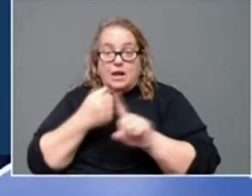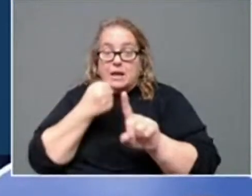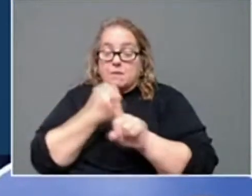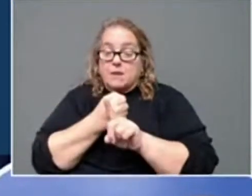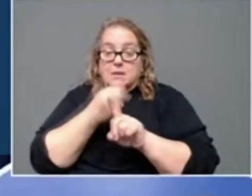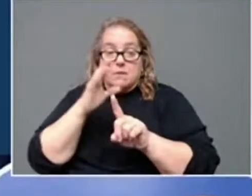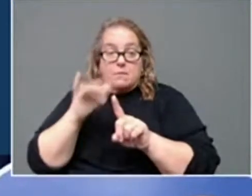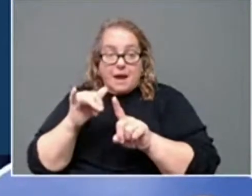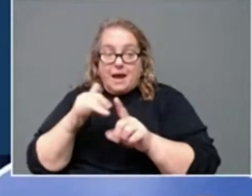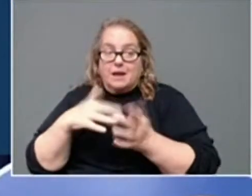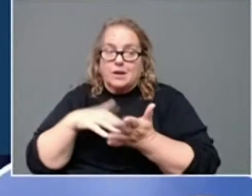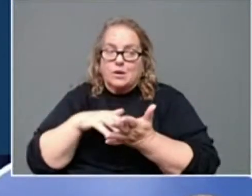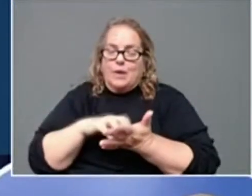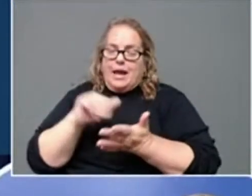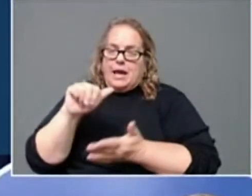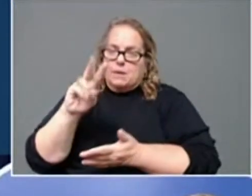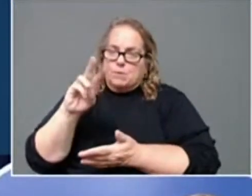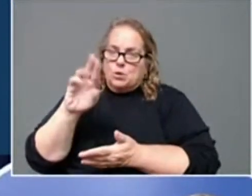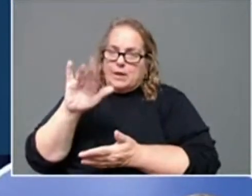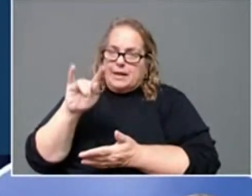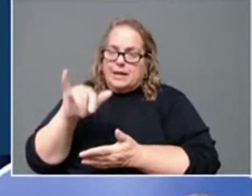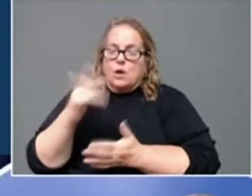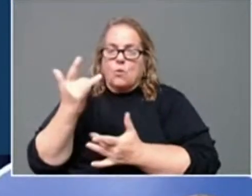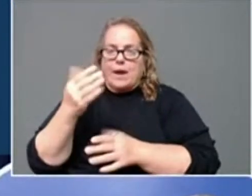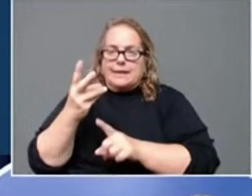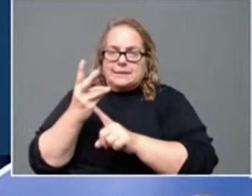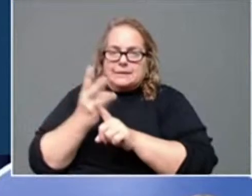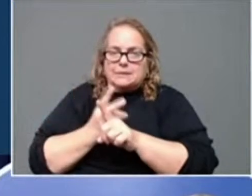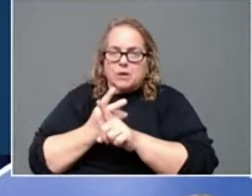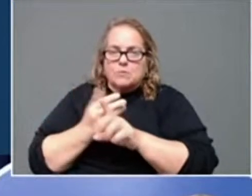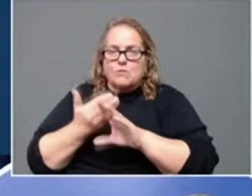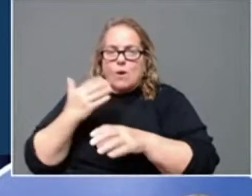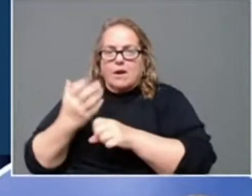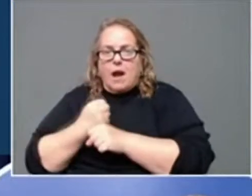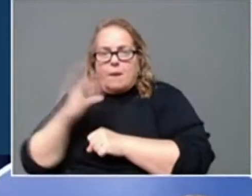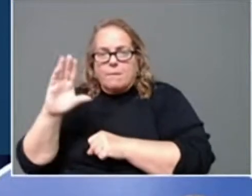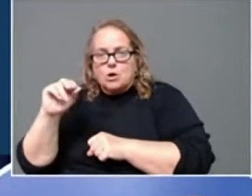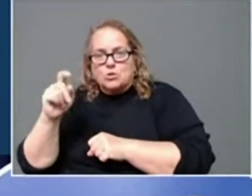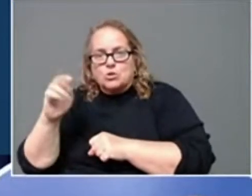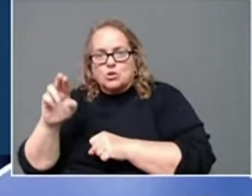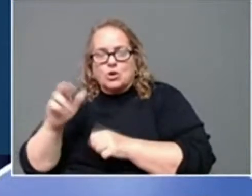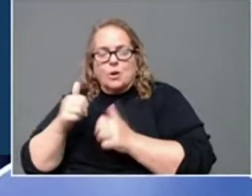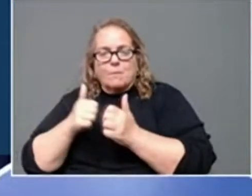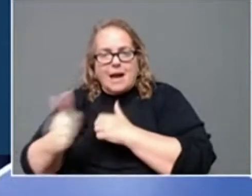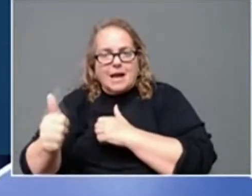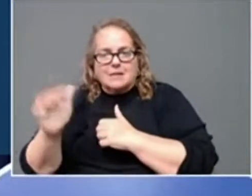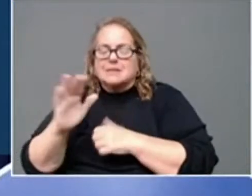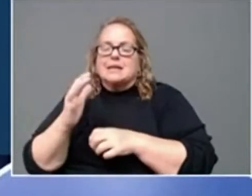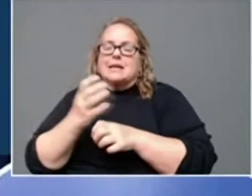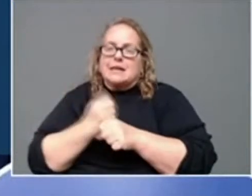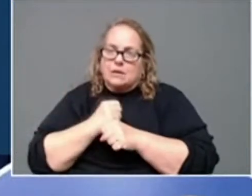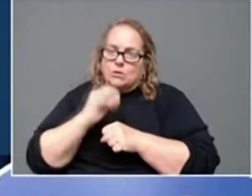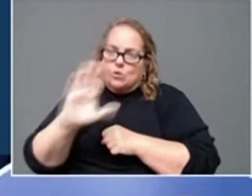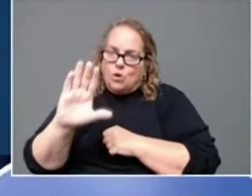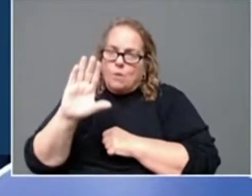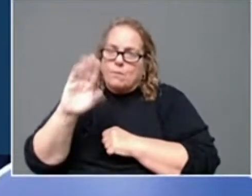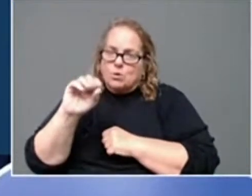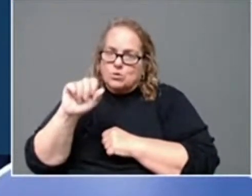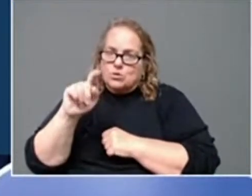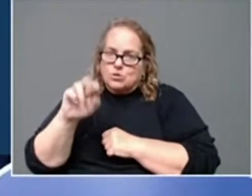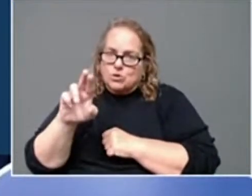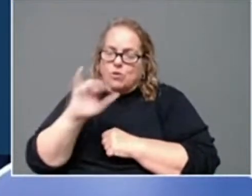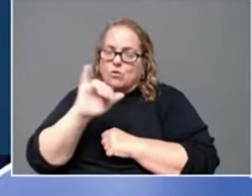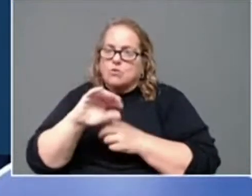All these numbers were at or close or above to 90%. If you go out and get your booster, those numbers will go